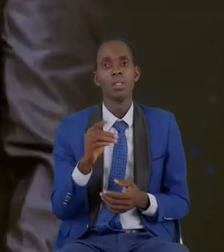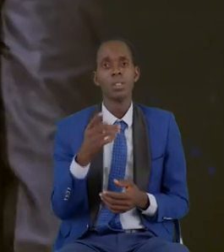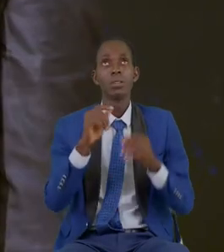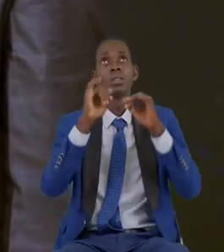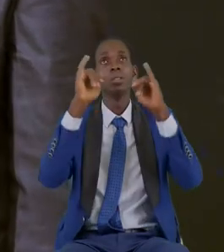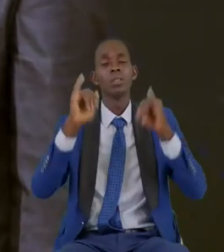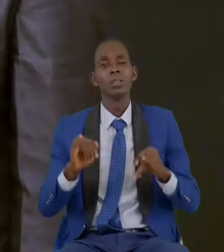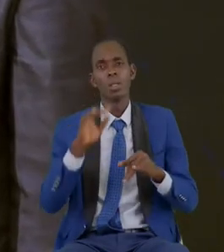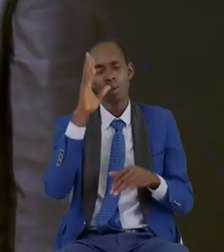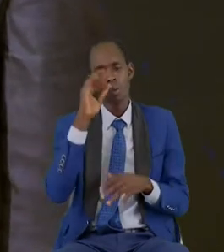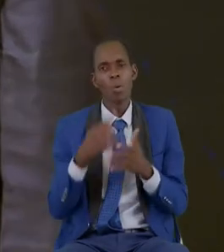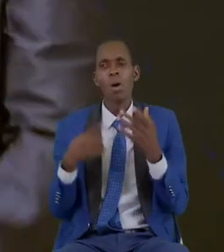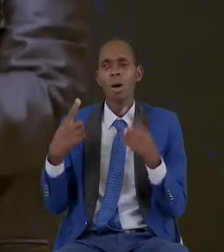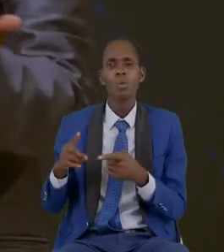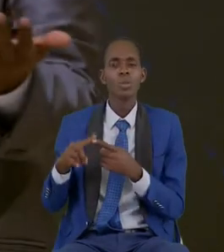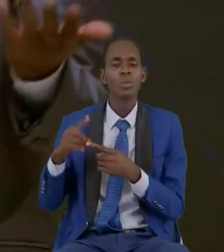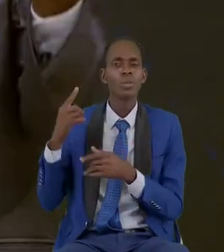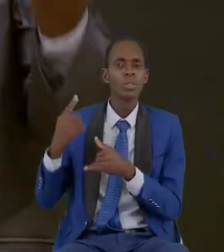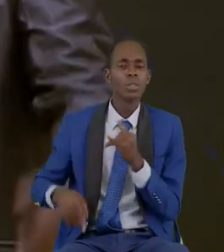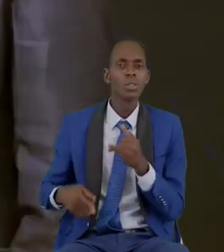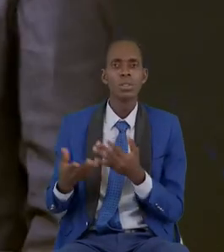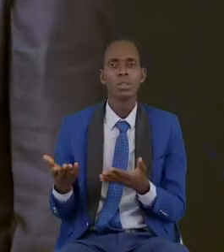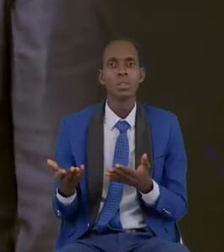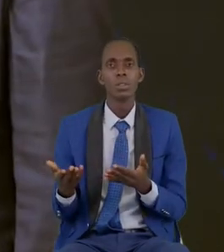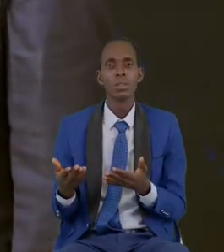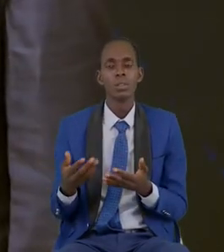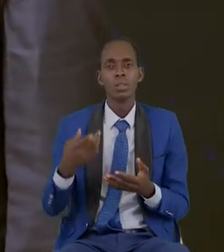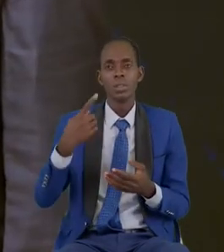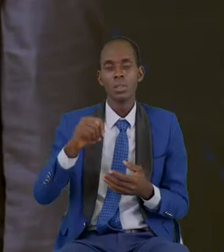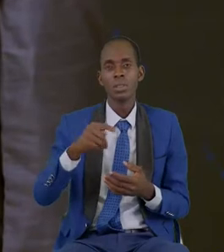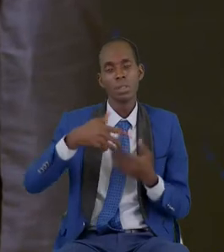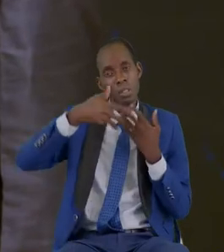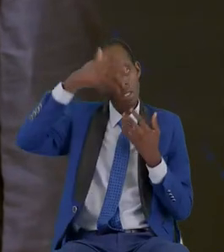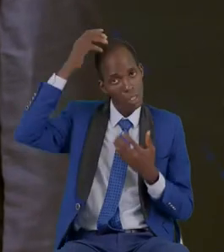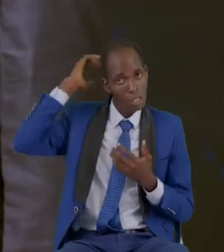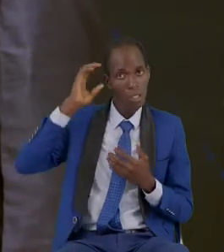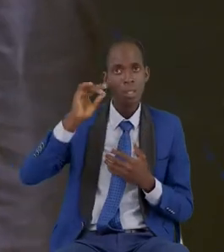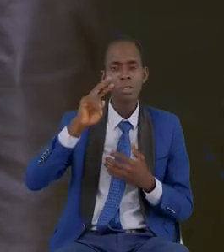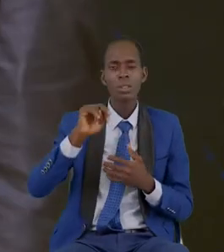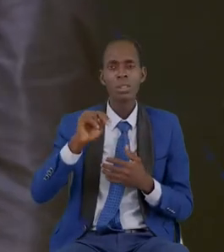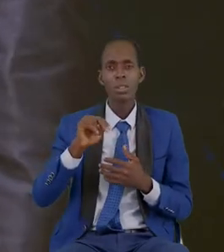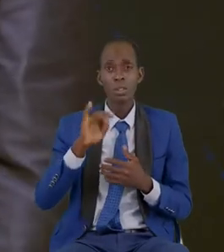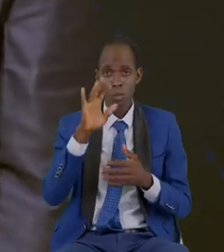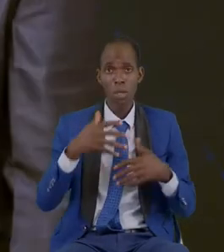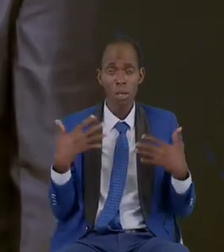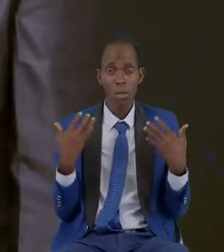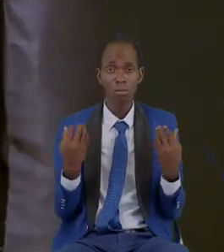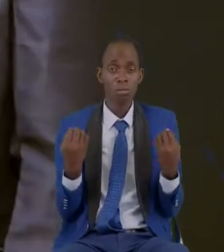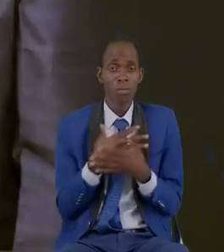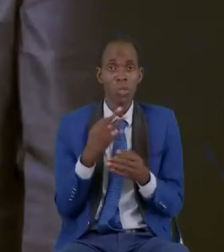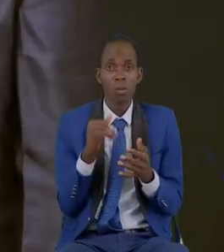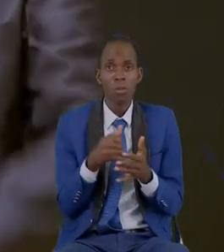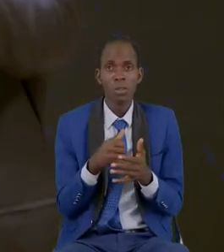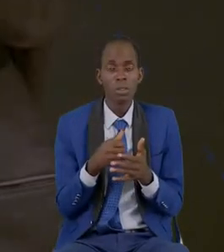of? What's the end of him? Lion's den, what are we afraid of? Daniel went there